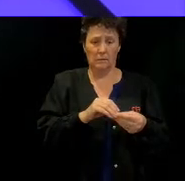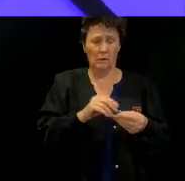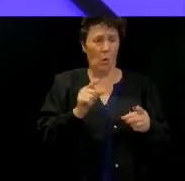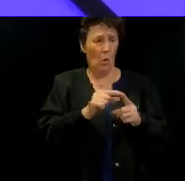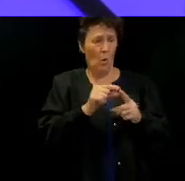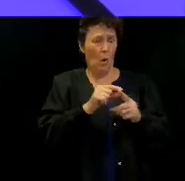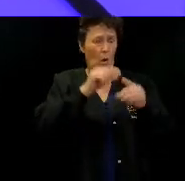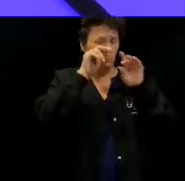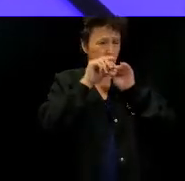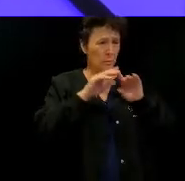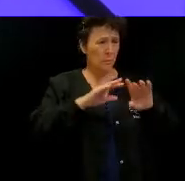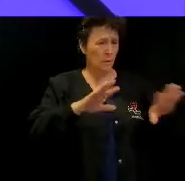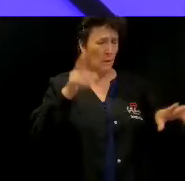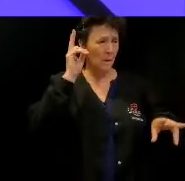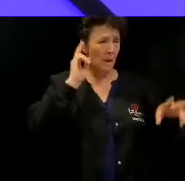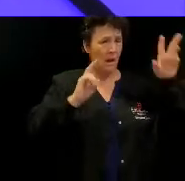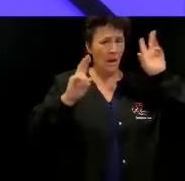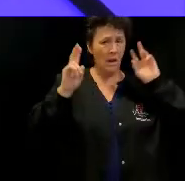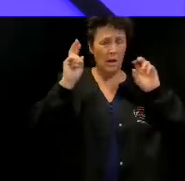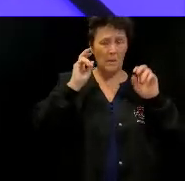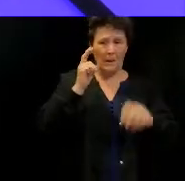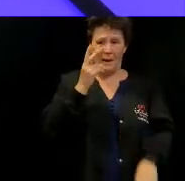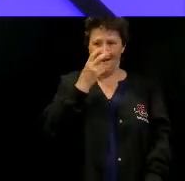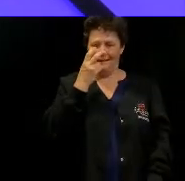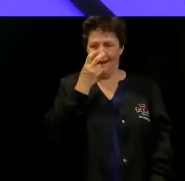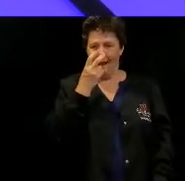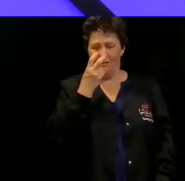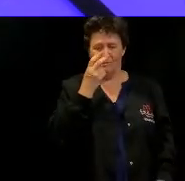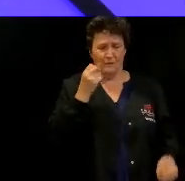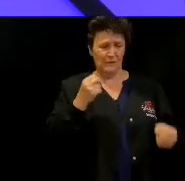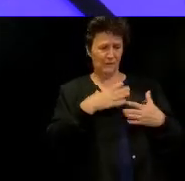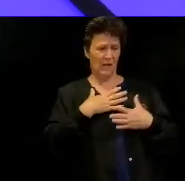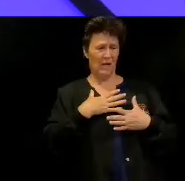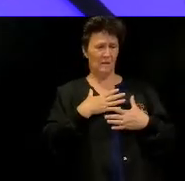Israelites. They all started hearing the words of doubt and unbelief and fear. And